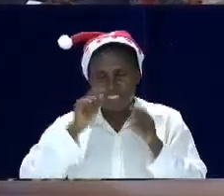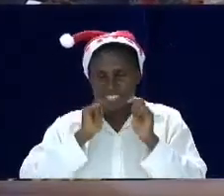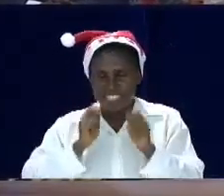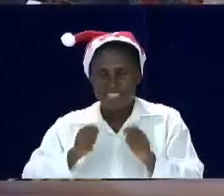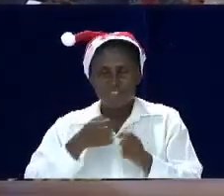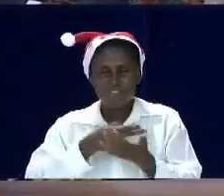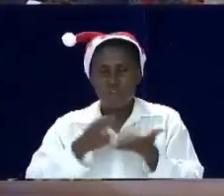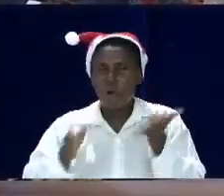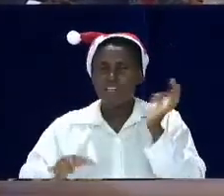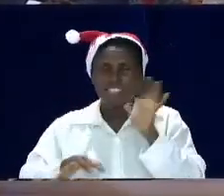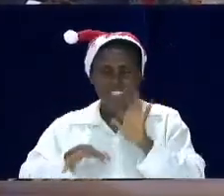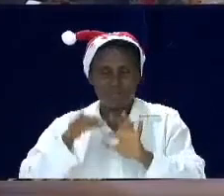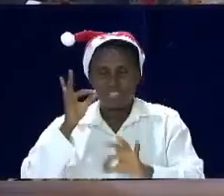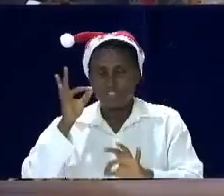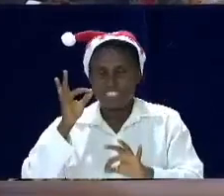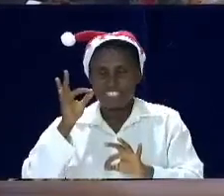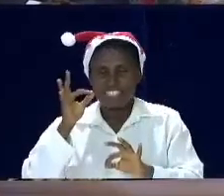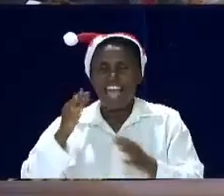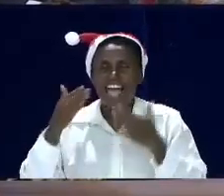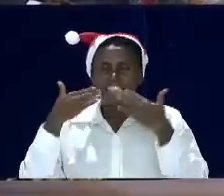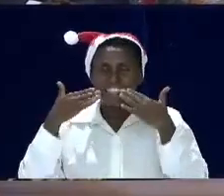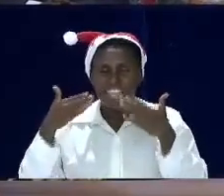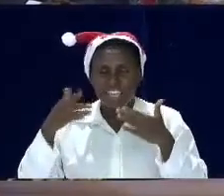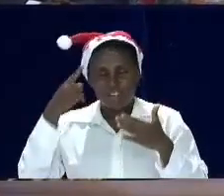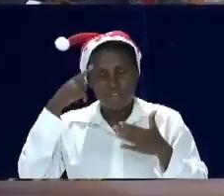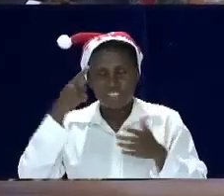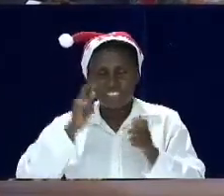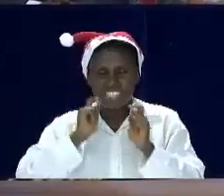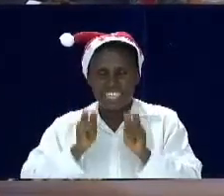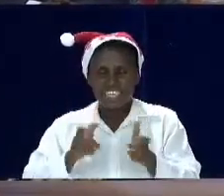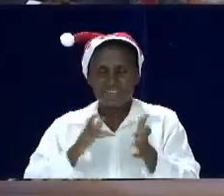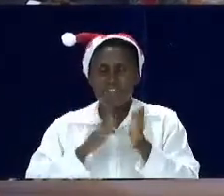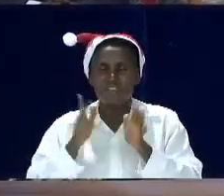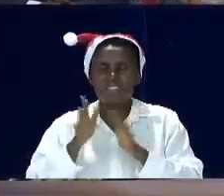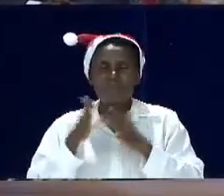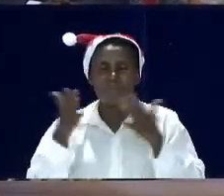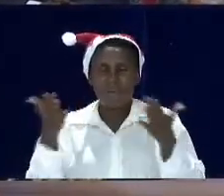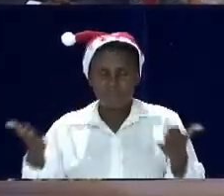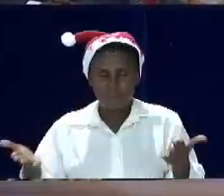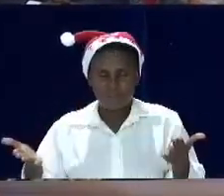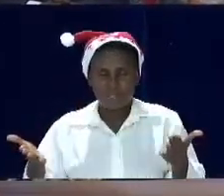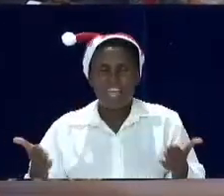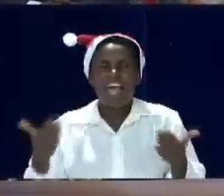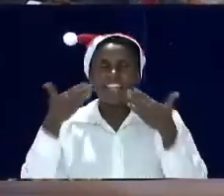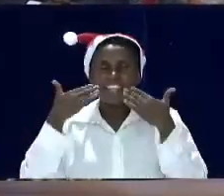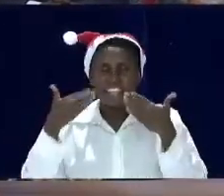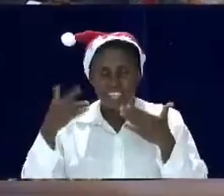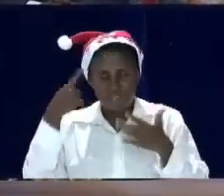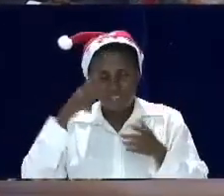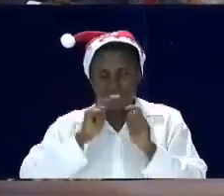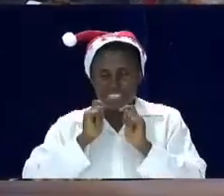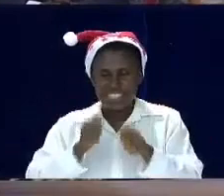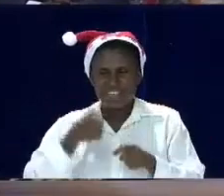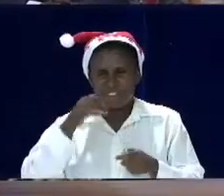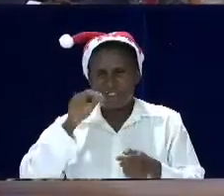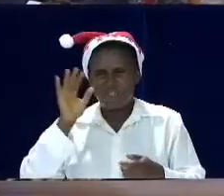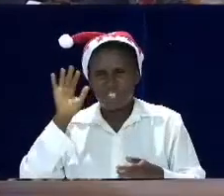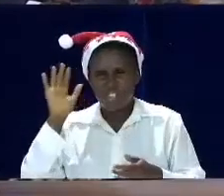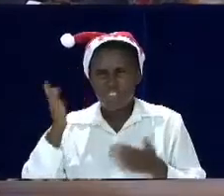Holy Spirit. Thank you for the gift of the Bible. Thank you for the gift of your